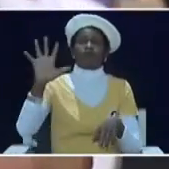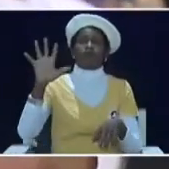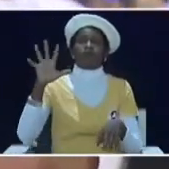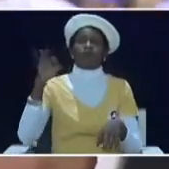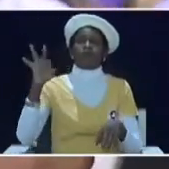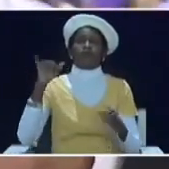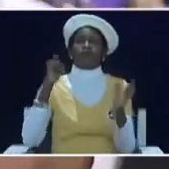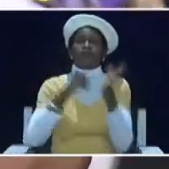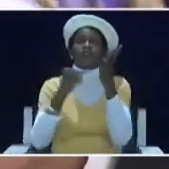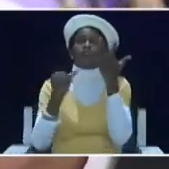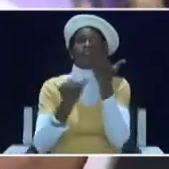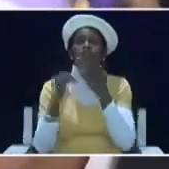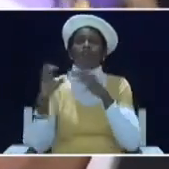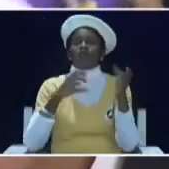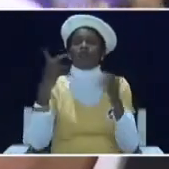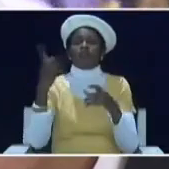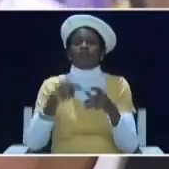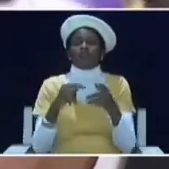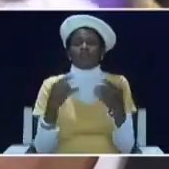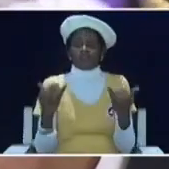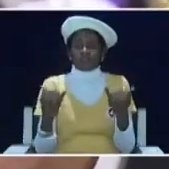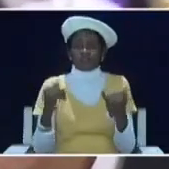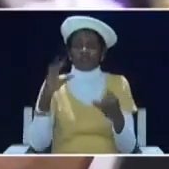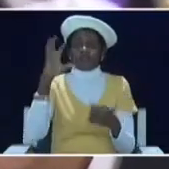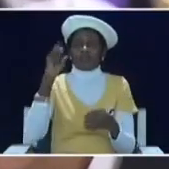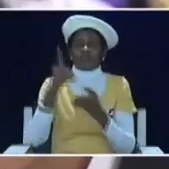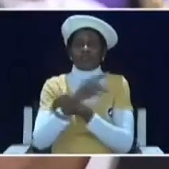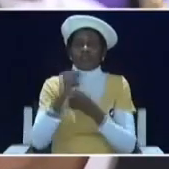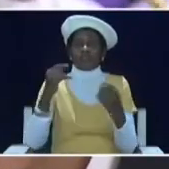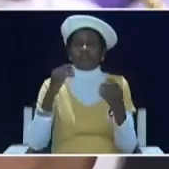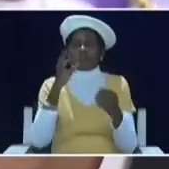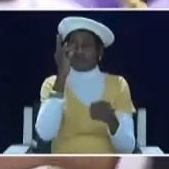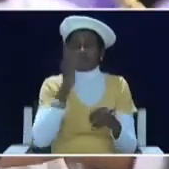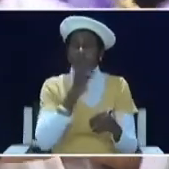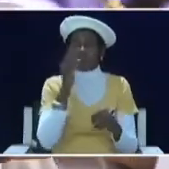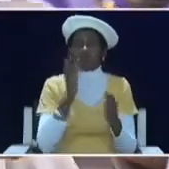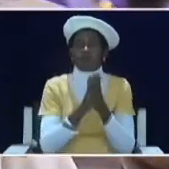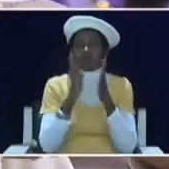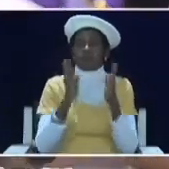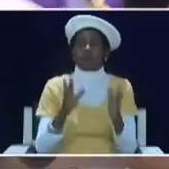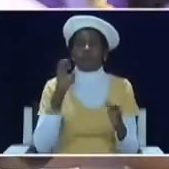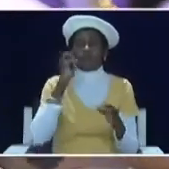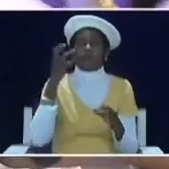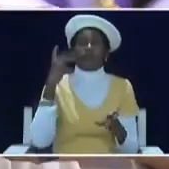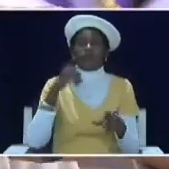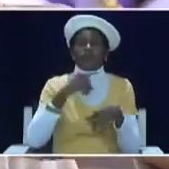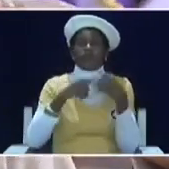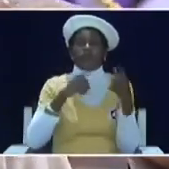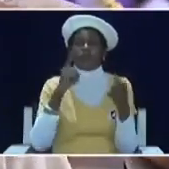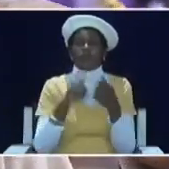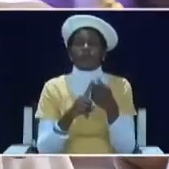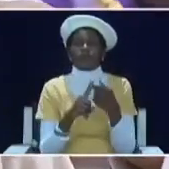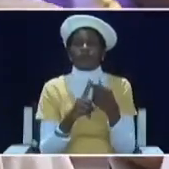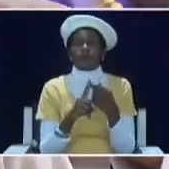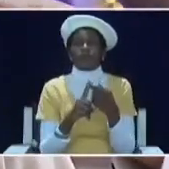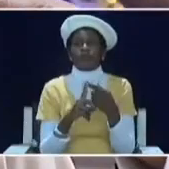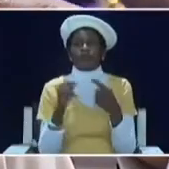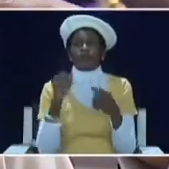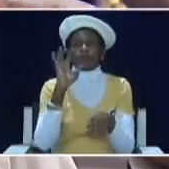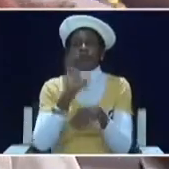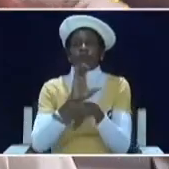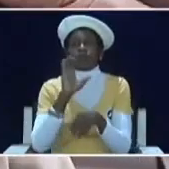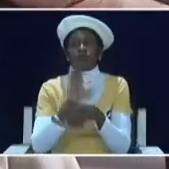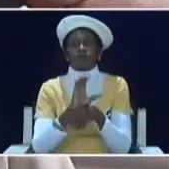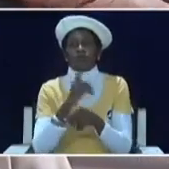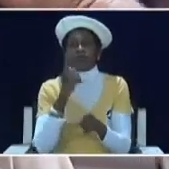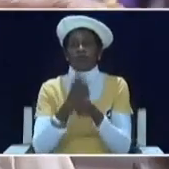January, during this current 50 days fasting and prayer, I was going to the church